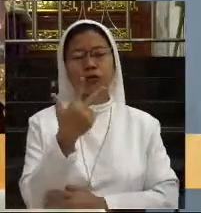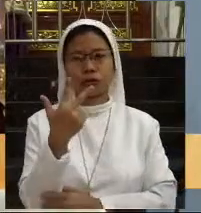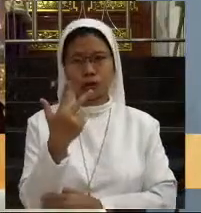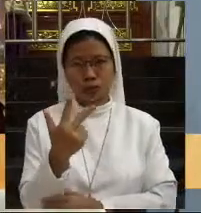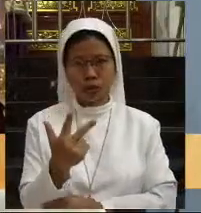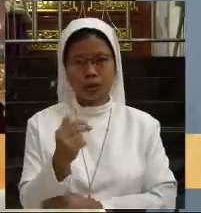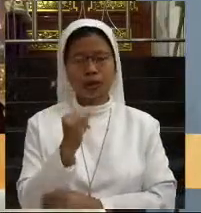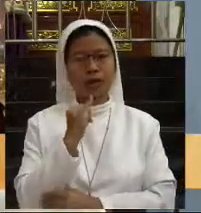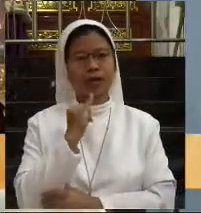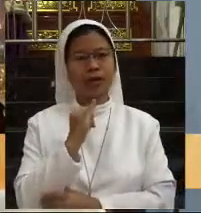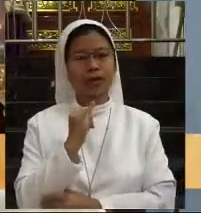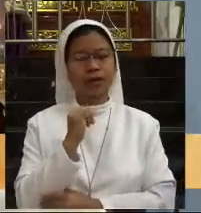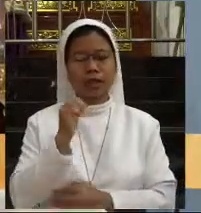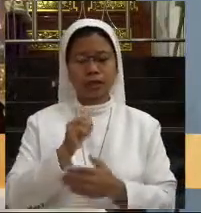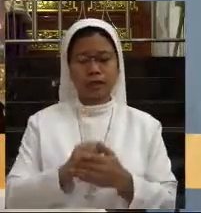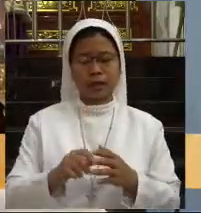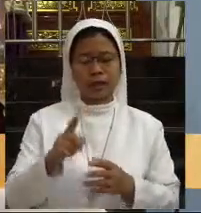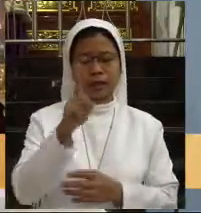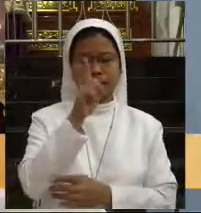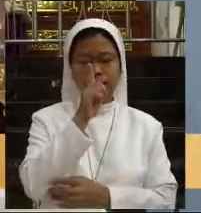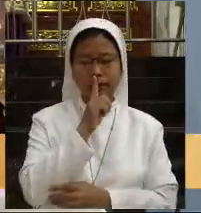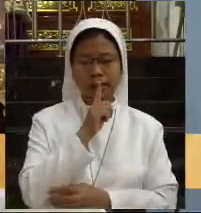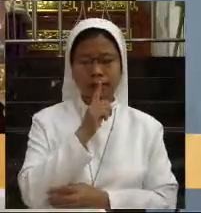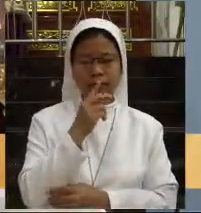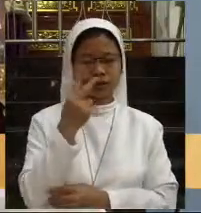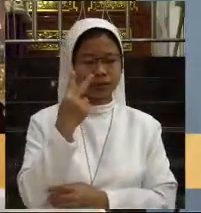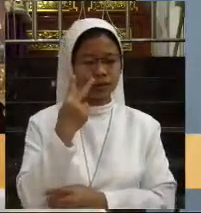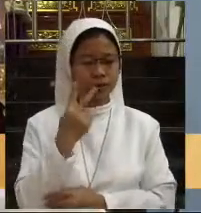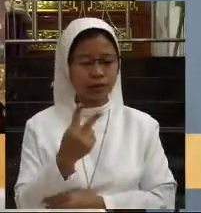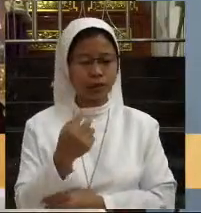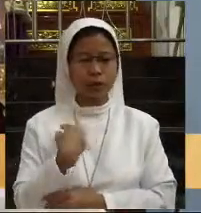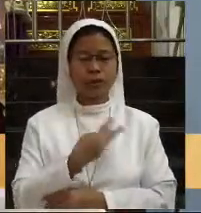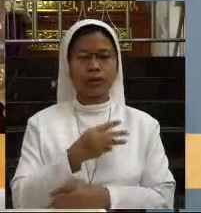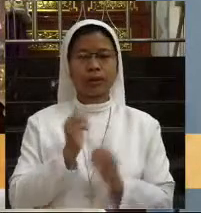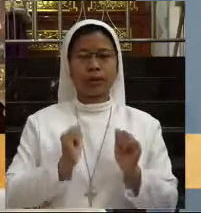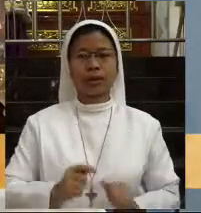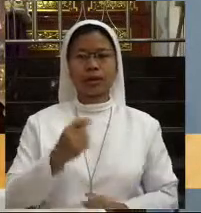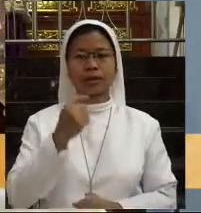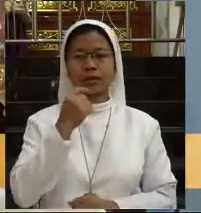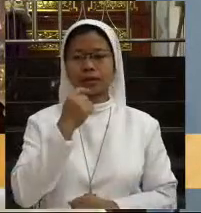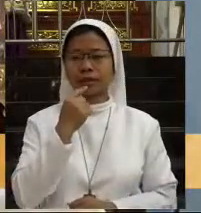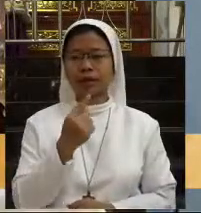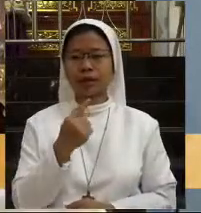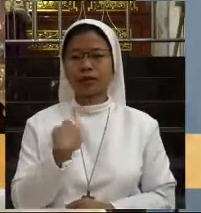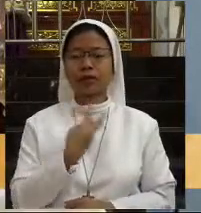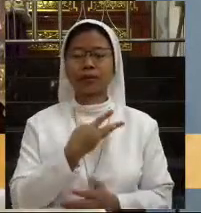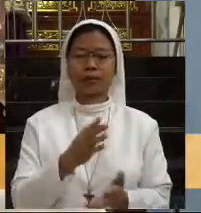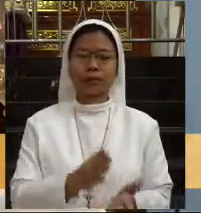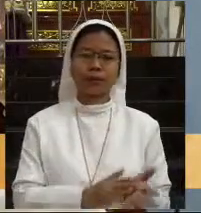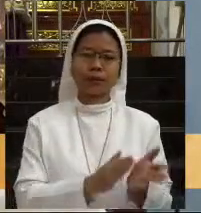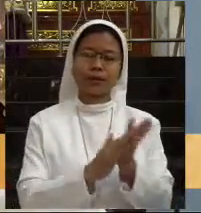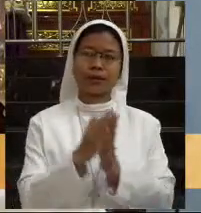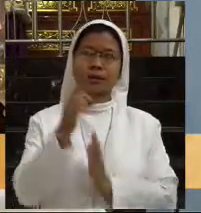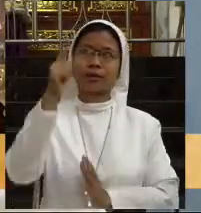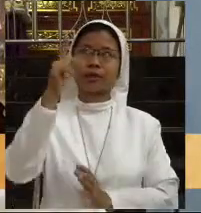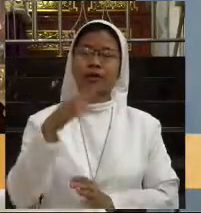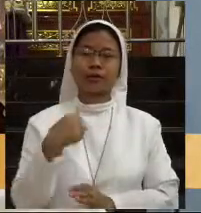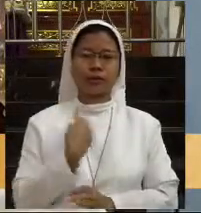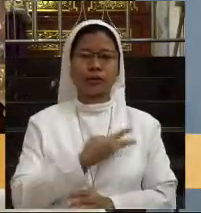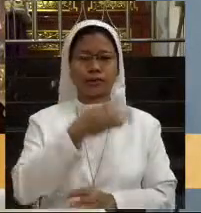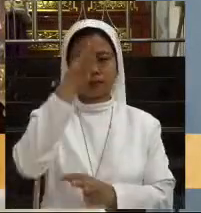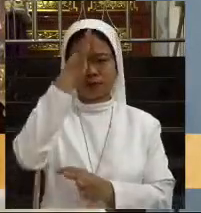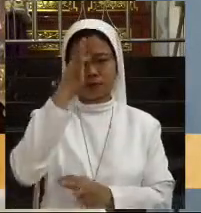what in silence we can see. They praise God for being faithful to His